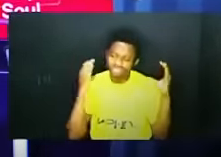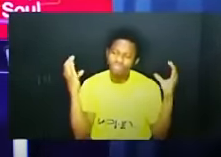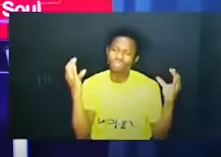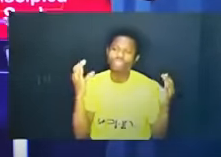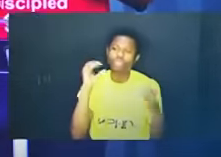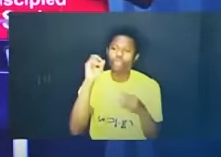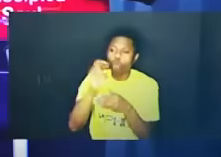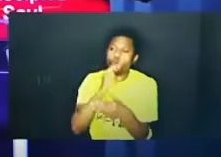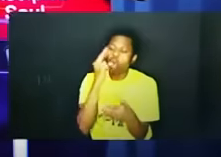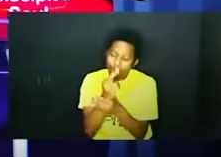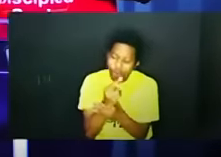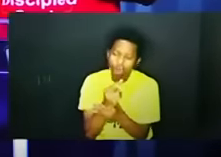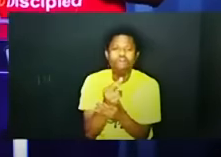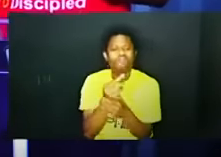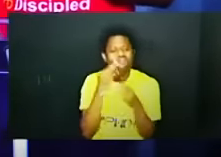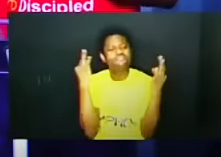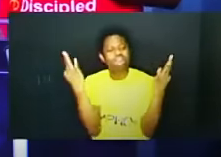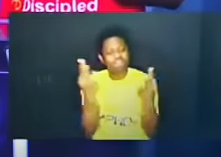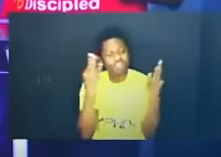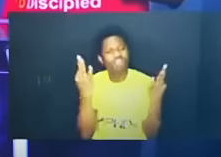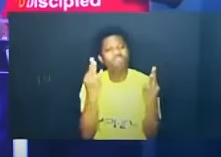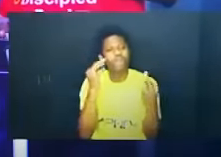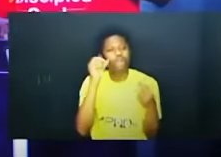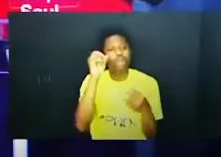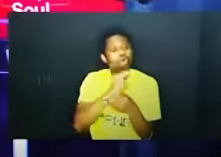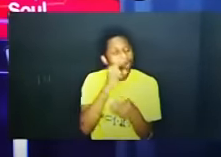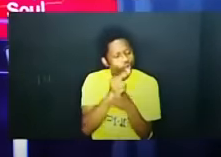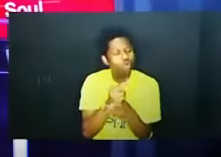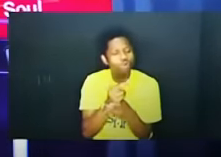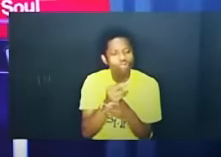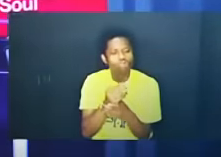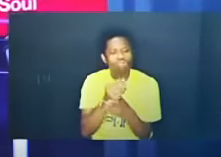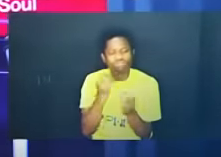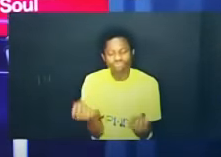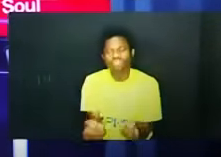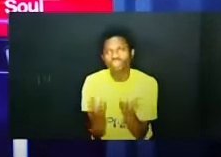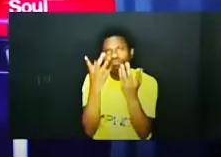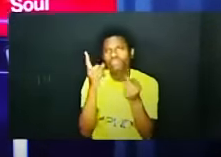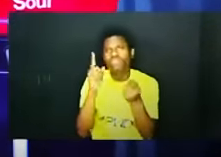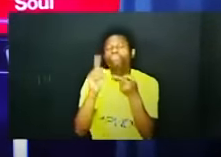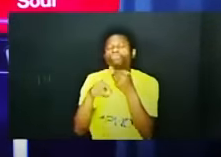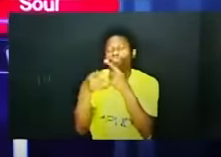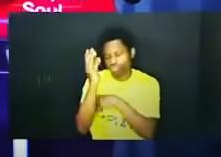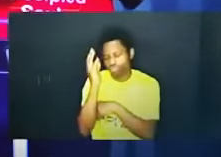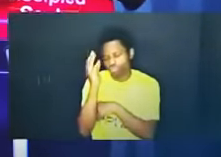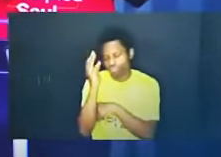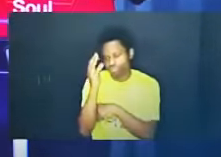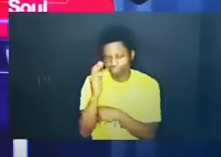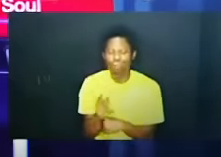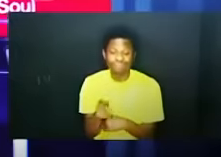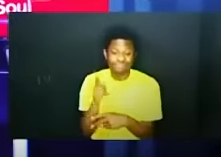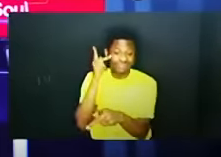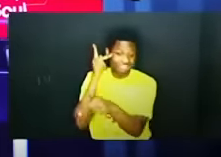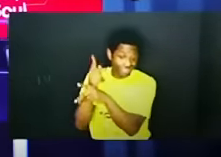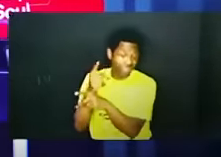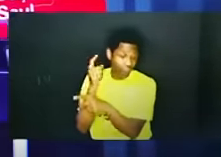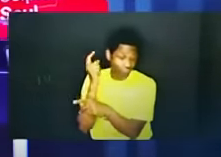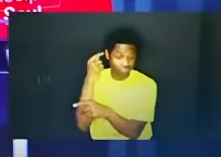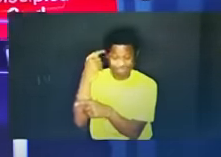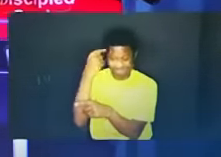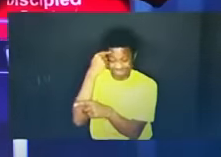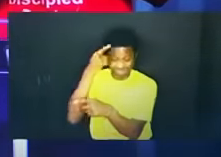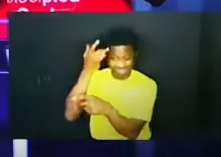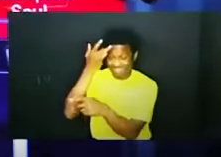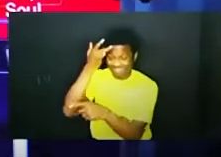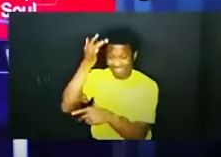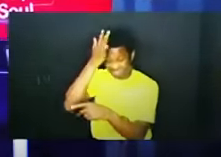ana say wo bo onyankopon no afodi. I want you to hold that. Be say wo bo modia di wei in your spirit. There